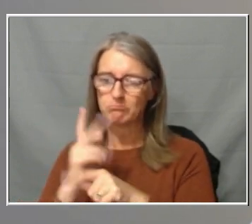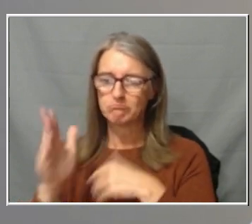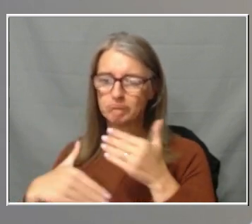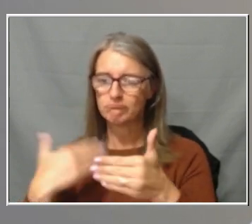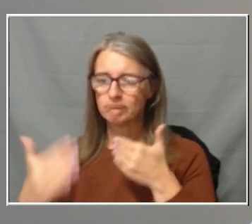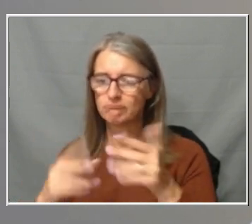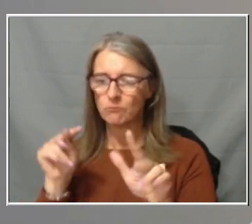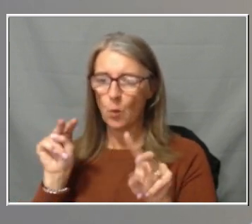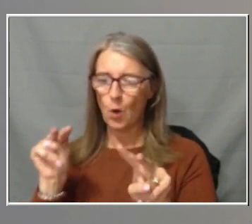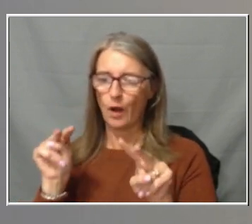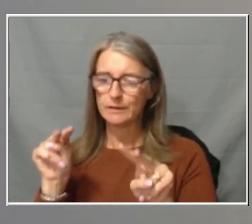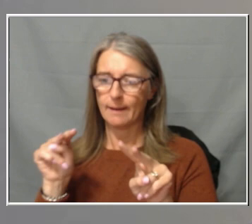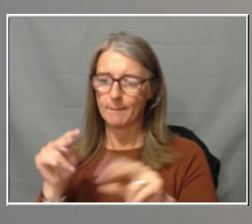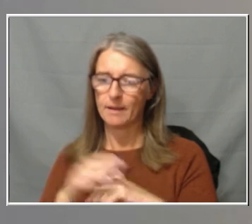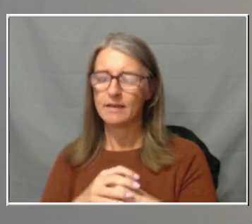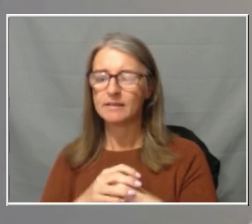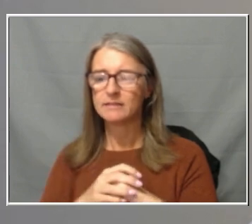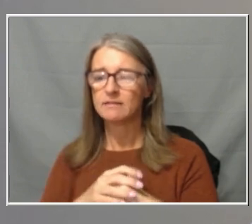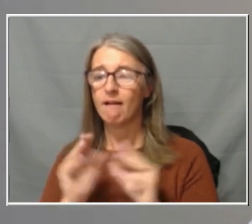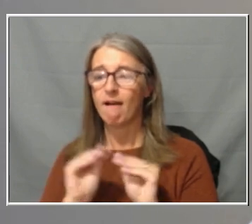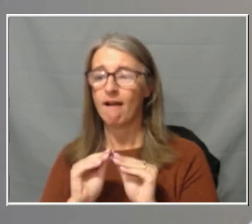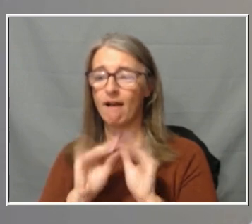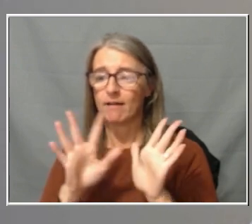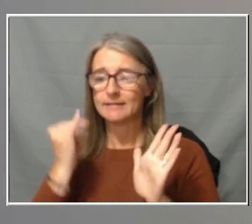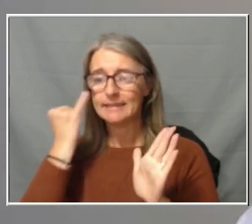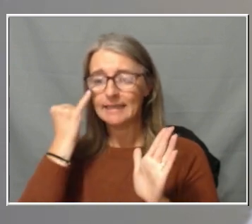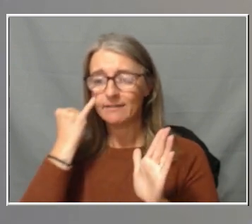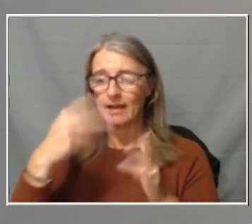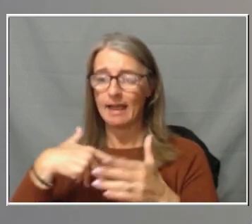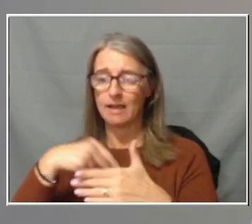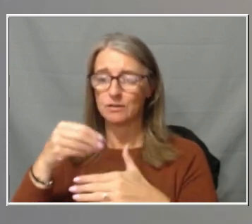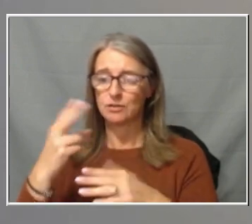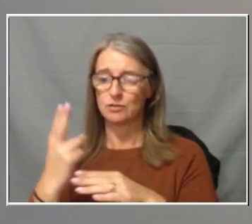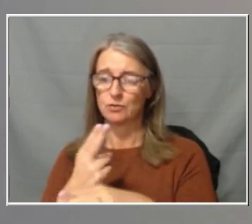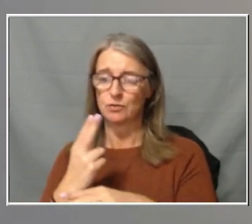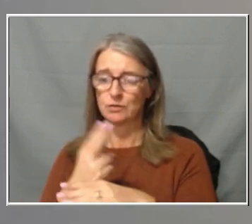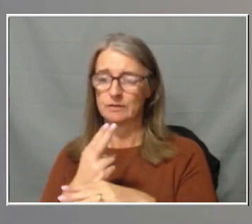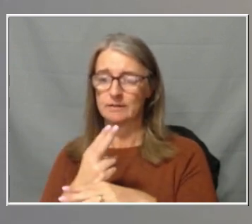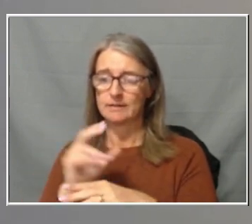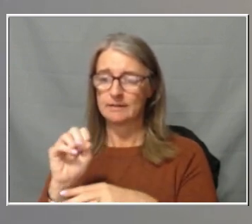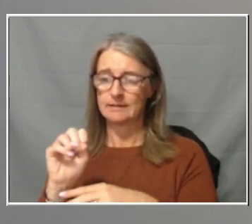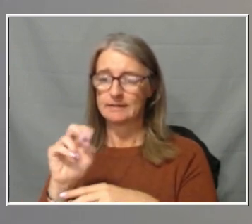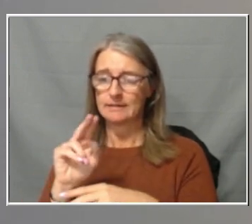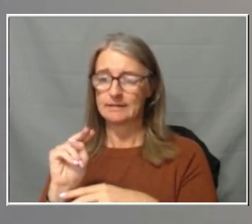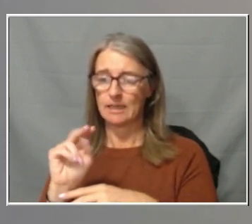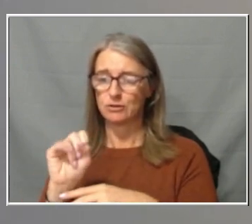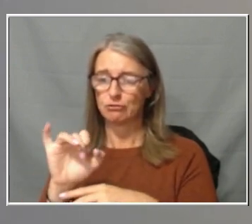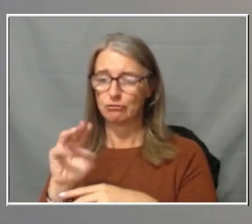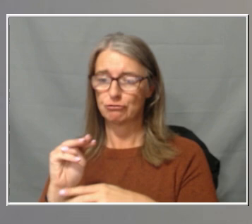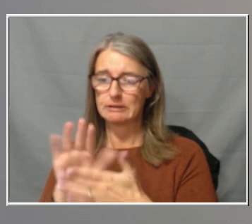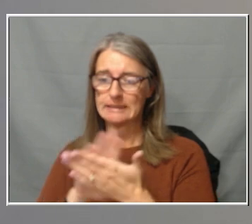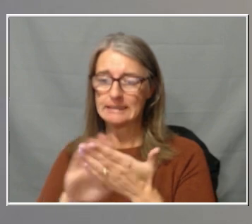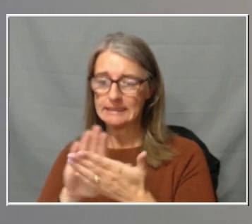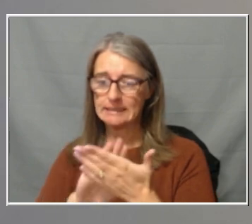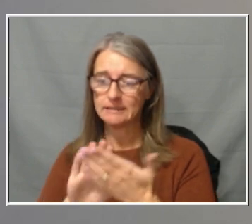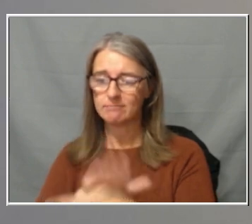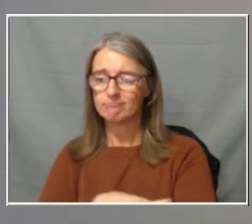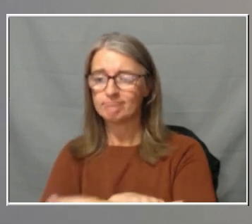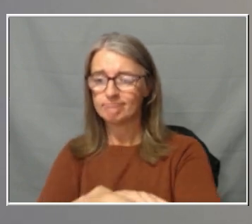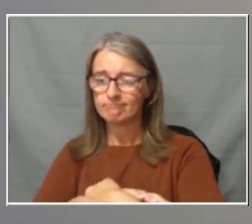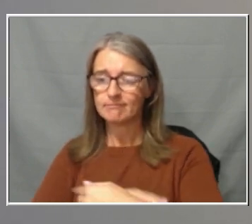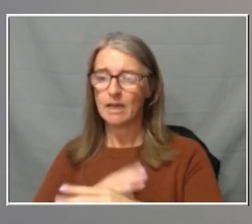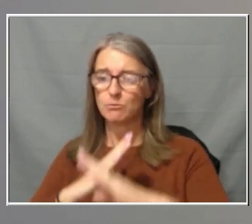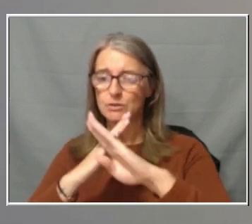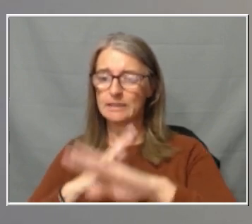this. And obviously, if I go outside wearing the sunscreen and protective clothing